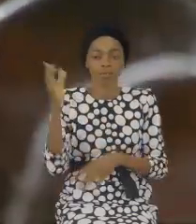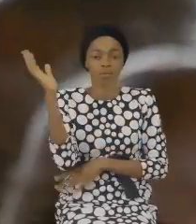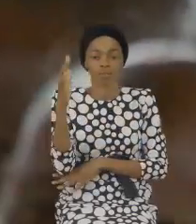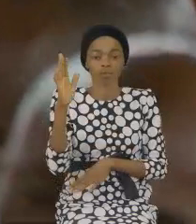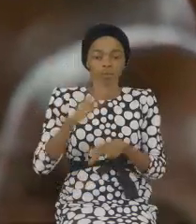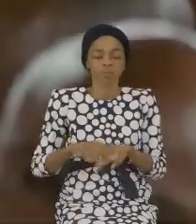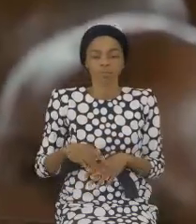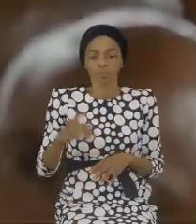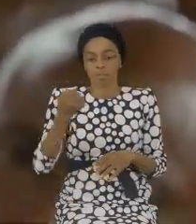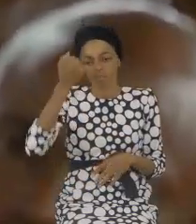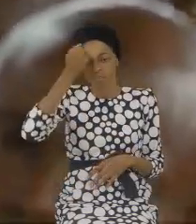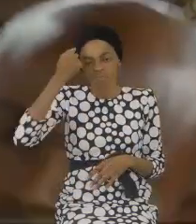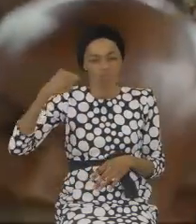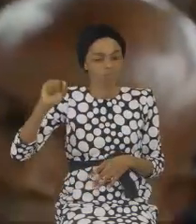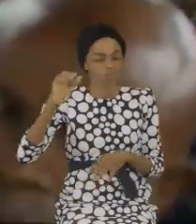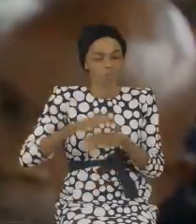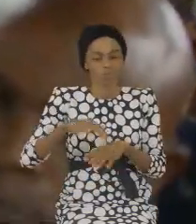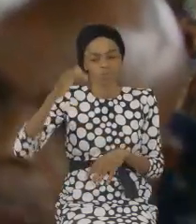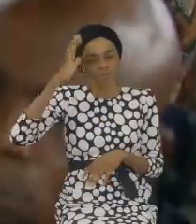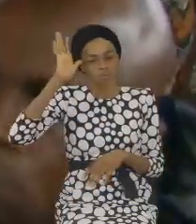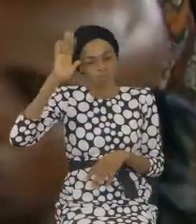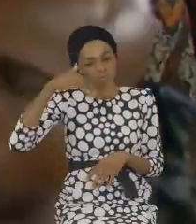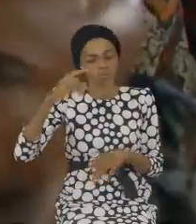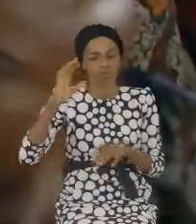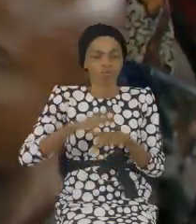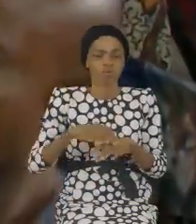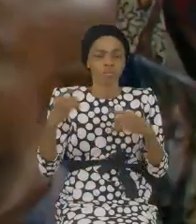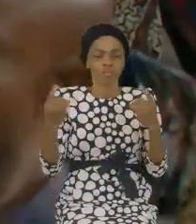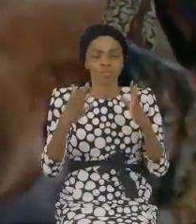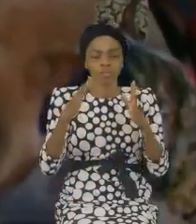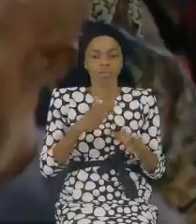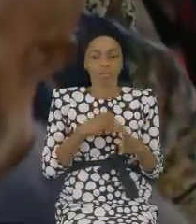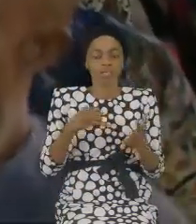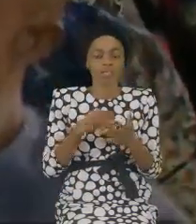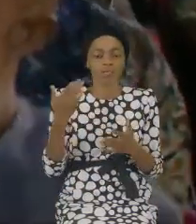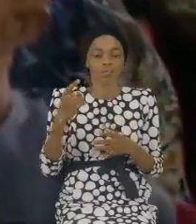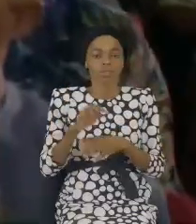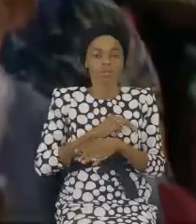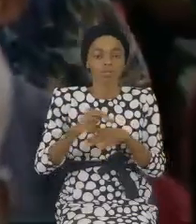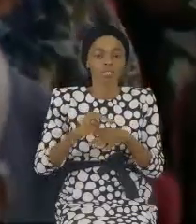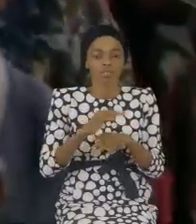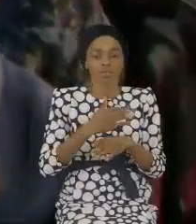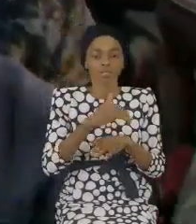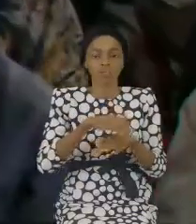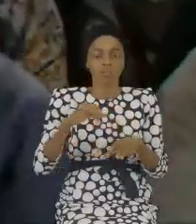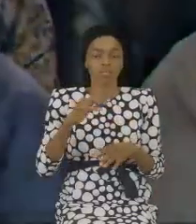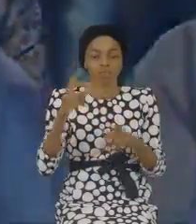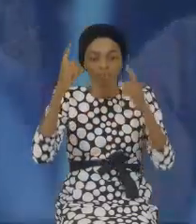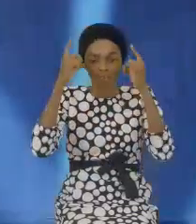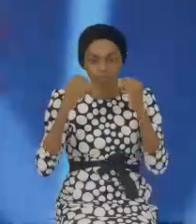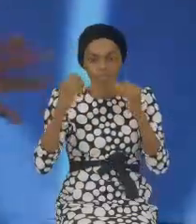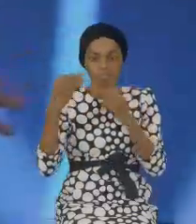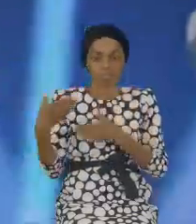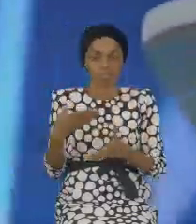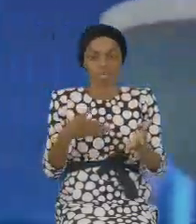the backsliders, upon the sinful. And it was the ministry and the calling of Moses, the leader,